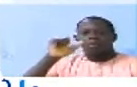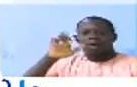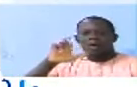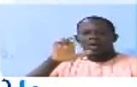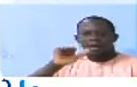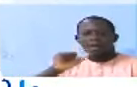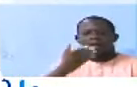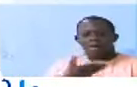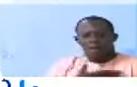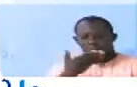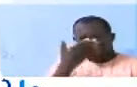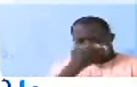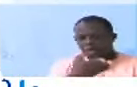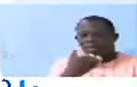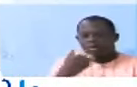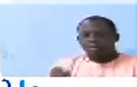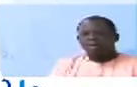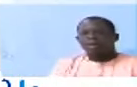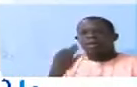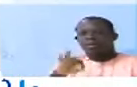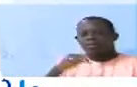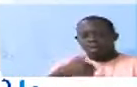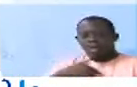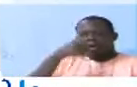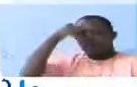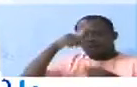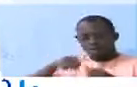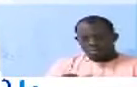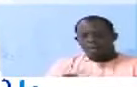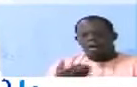Nimanyina Musufula Funam Benkono. If I can remember, there were